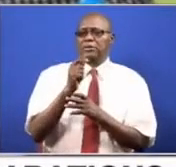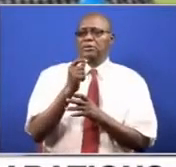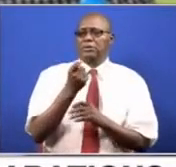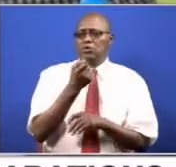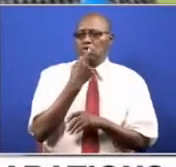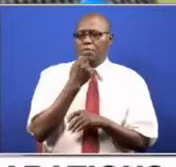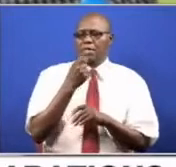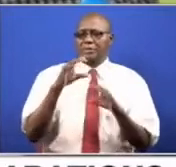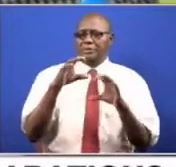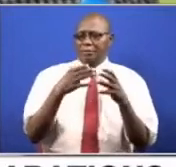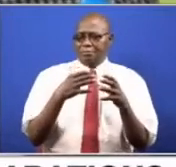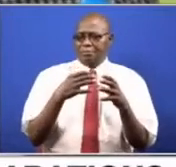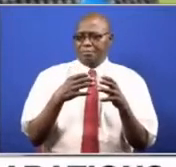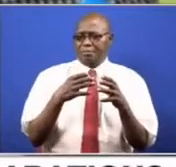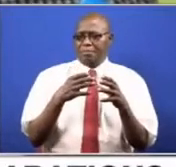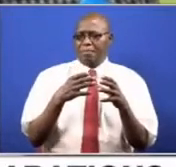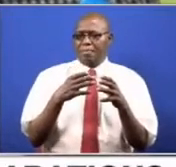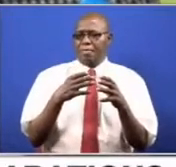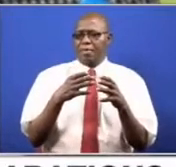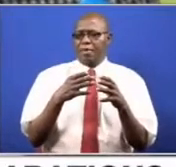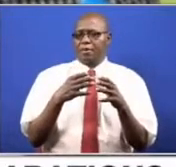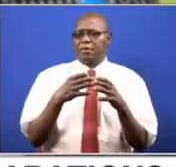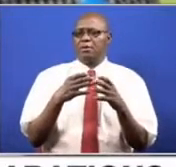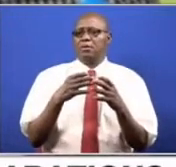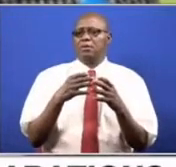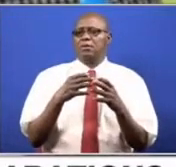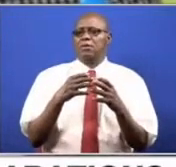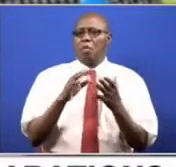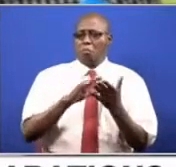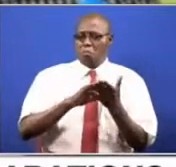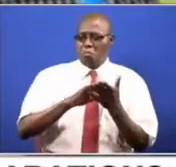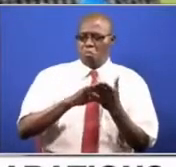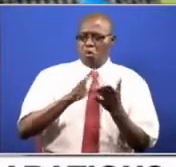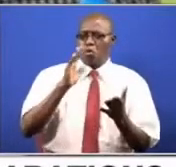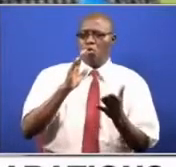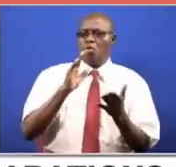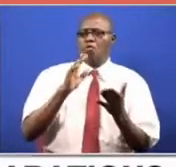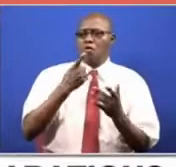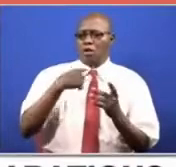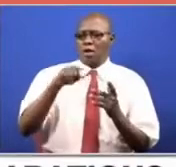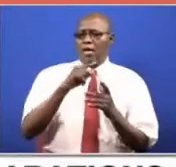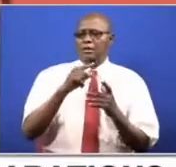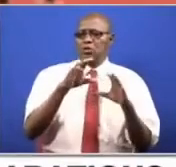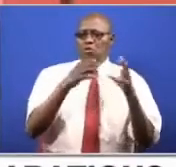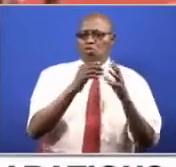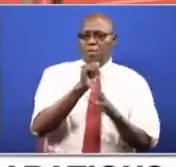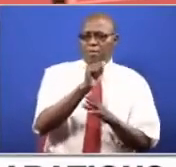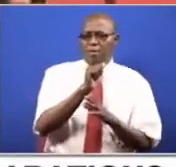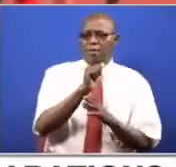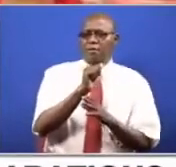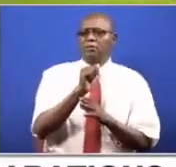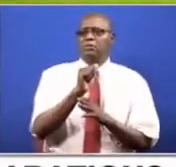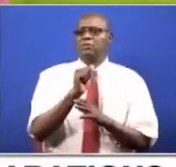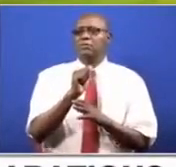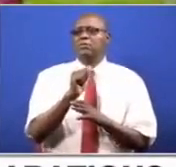talked about on member federations, particularly for us in Category A. In accordance with the criteria set out